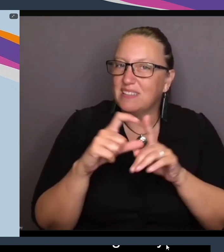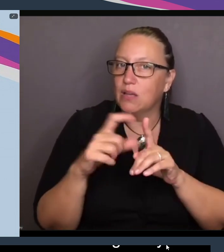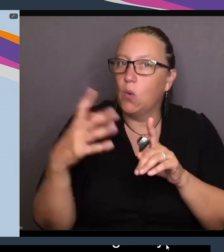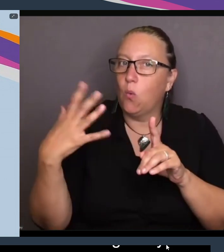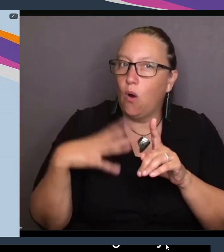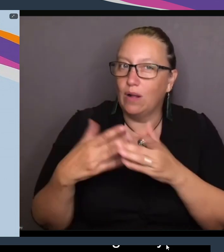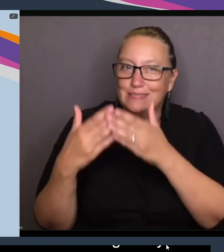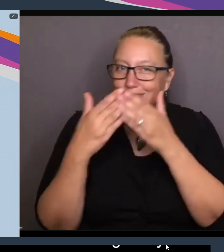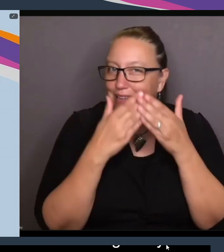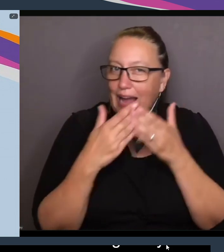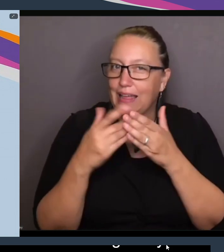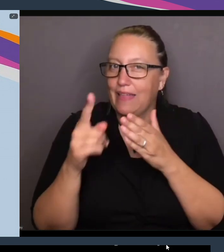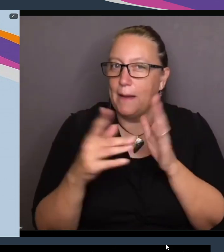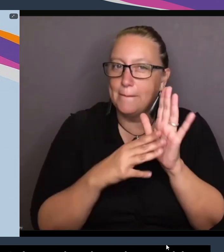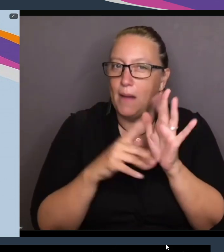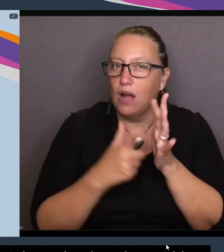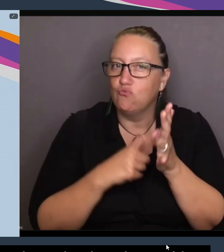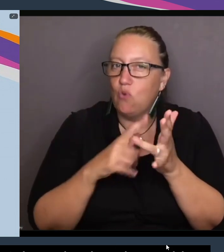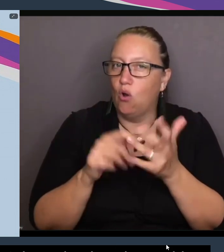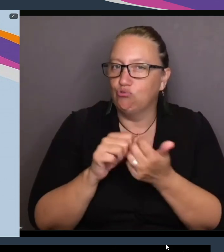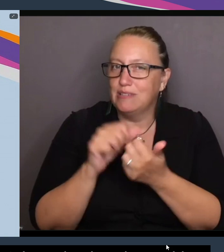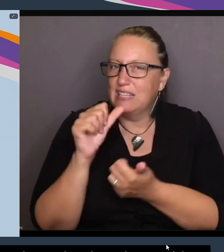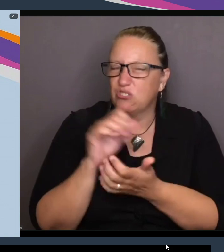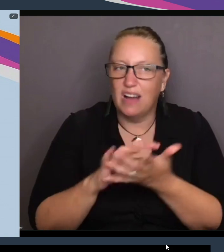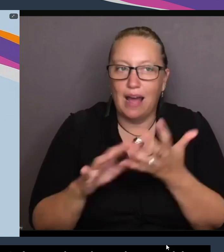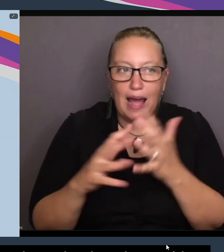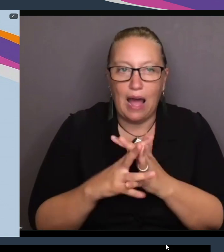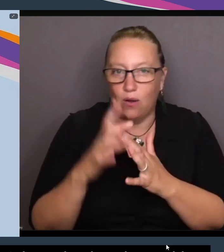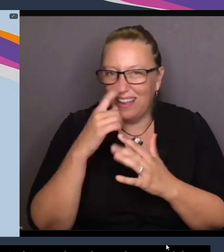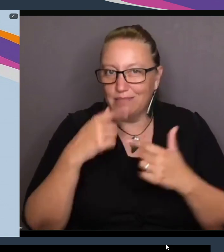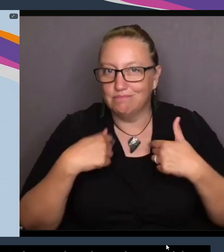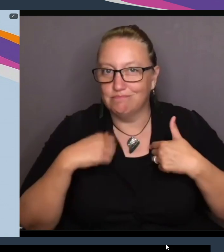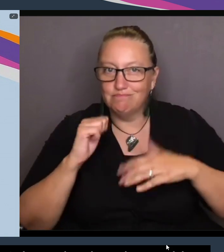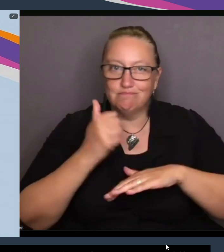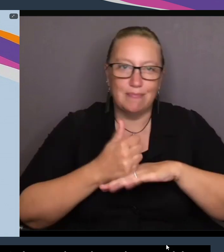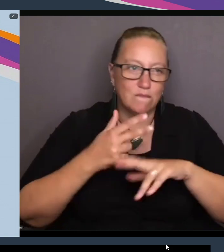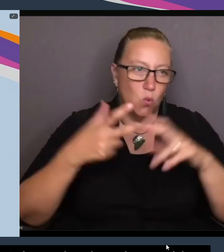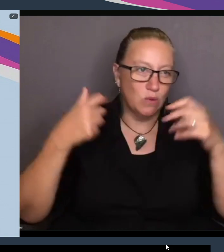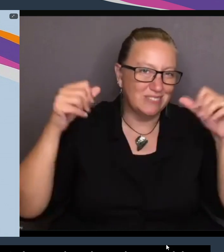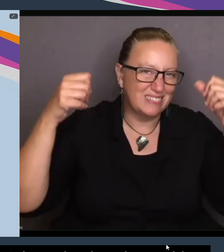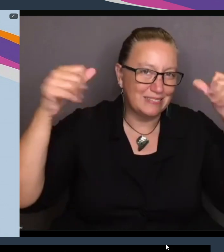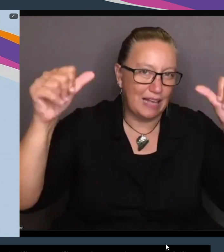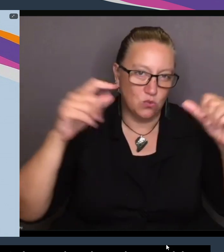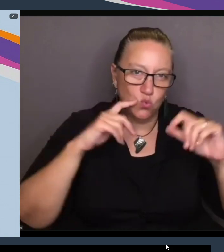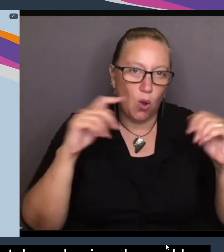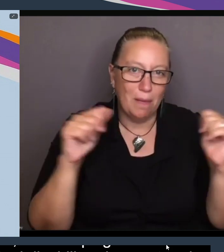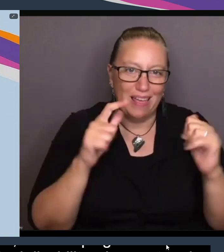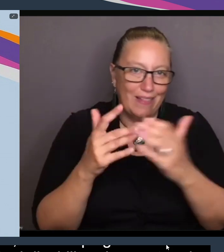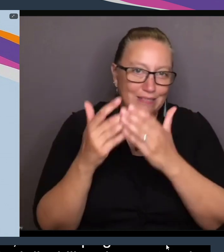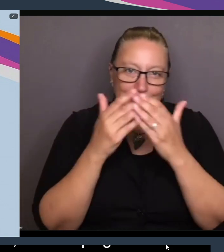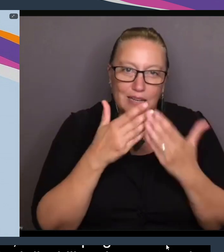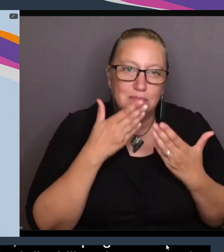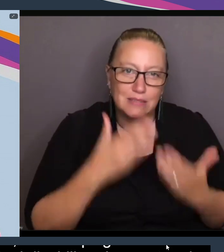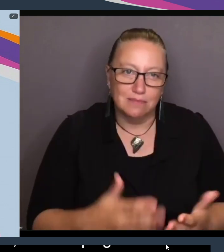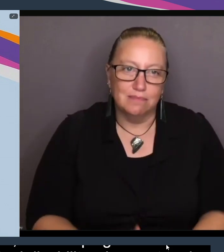want to do the micro-credential and how they might set themselves up for success to complete the micro-credential,